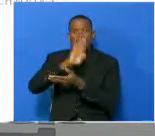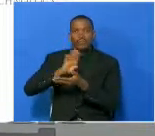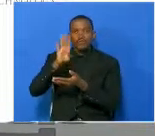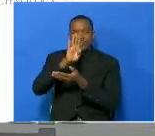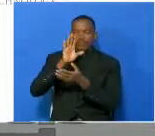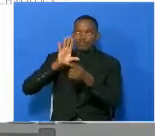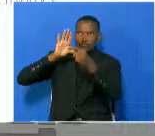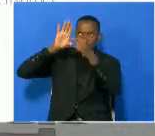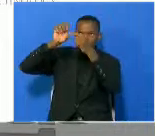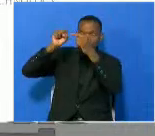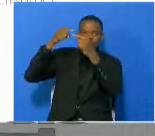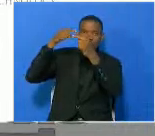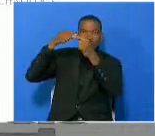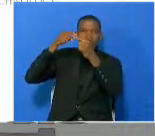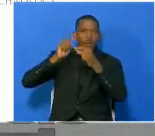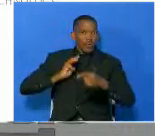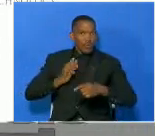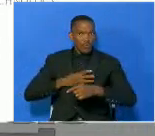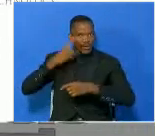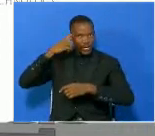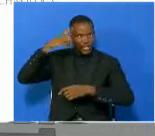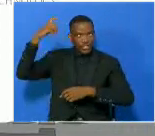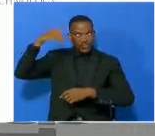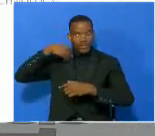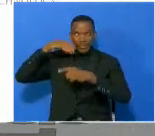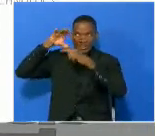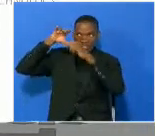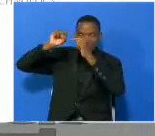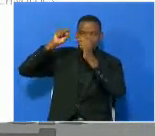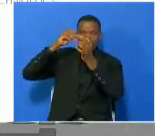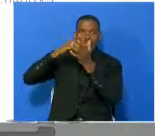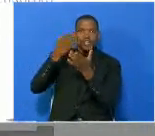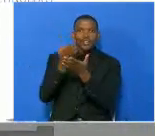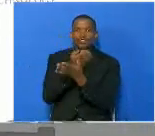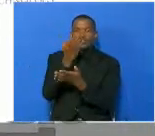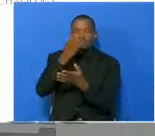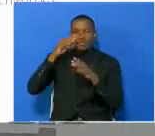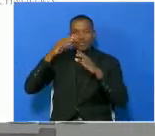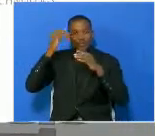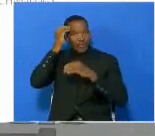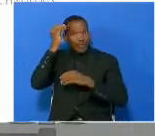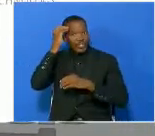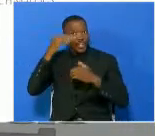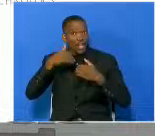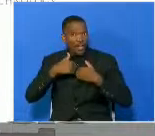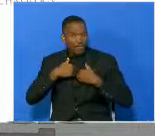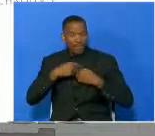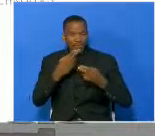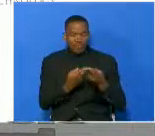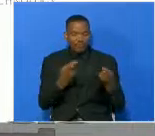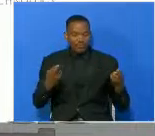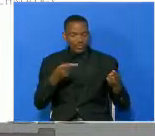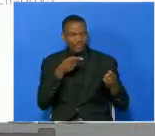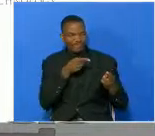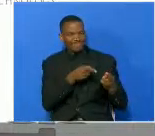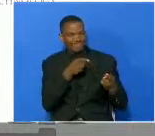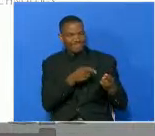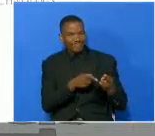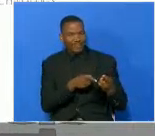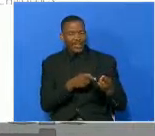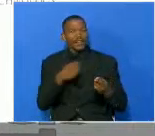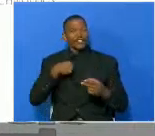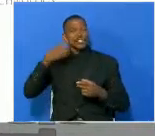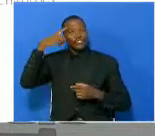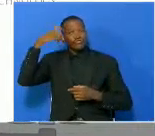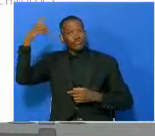world. We are dreaming to have a knowledge-based economy from a resource-based economy. We are dreaming to